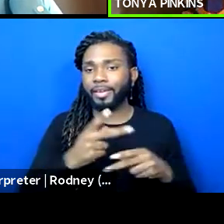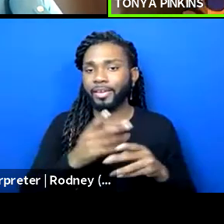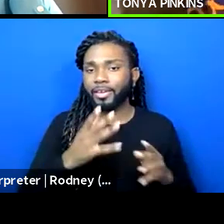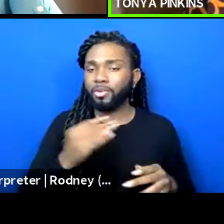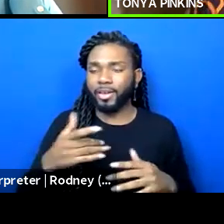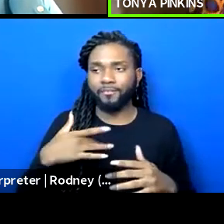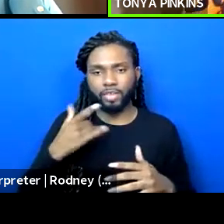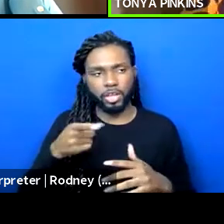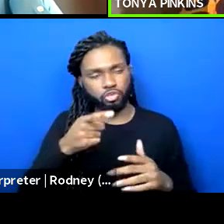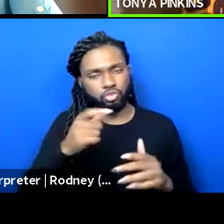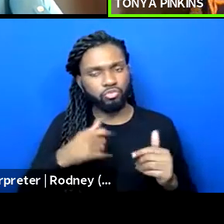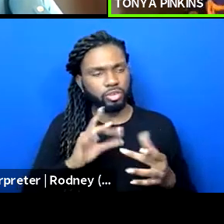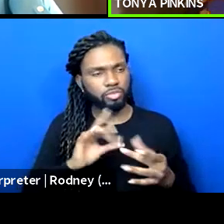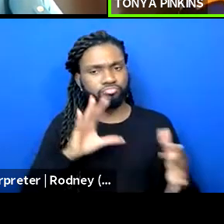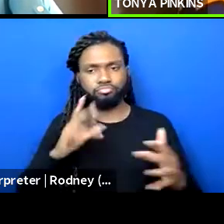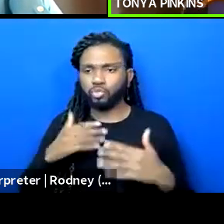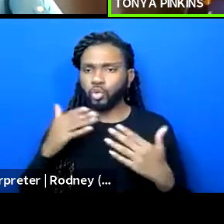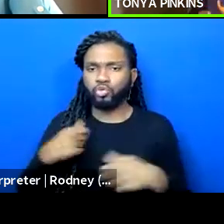an audience for it?